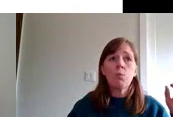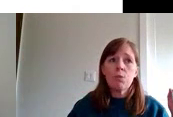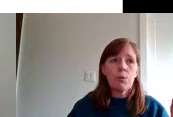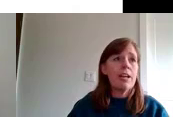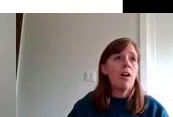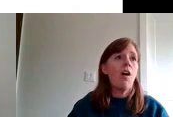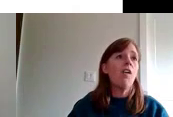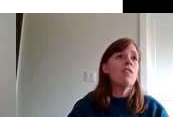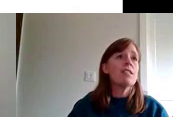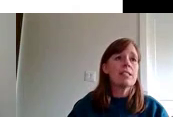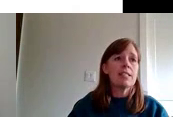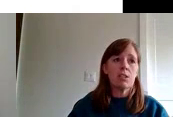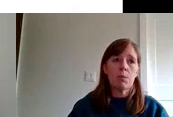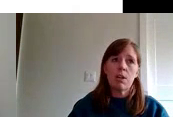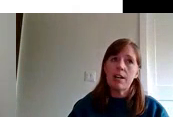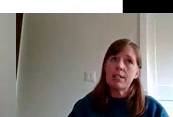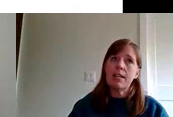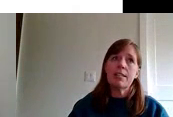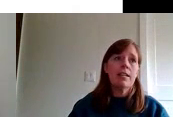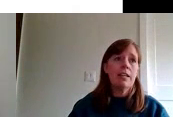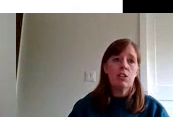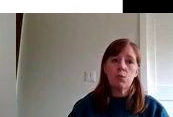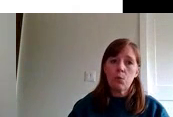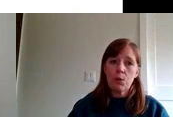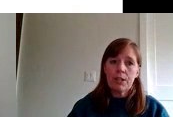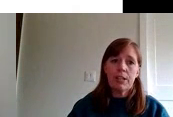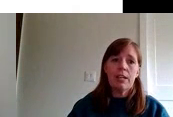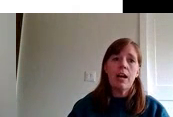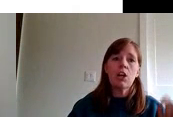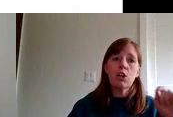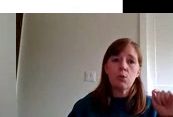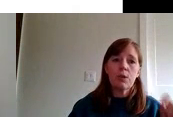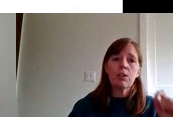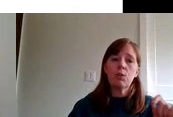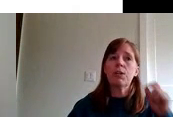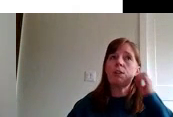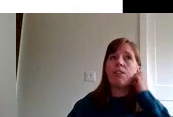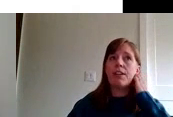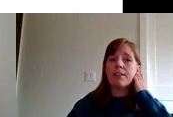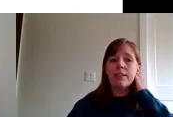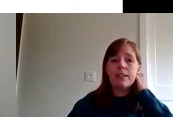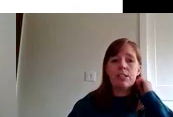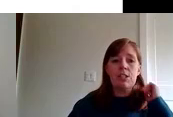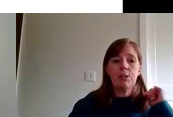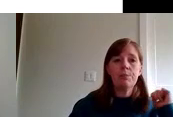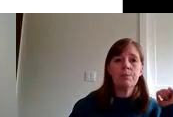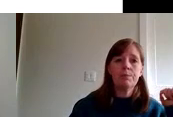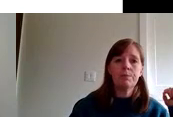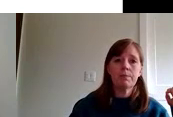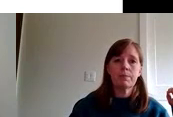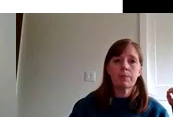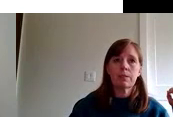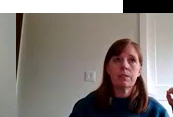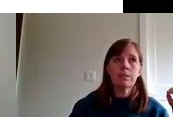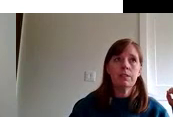thing. Creating all of this accessible content is really a critical thing to